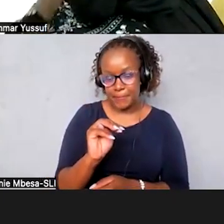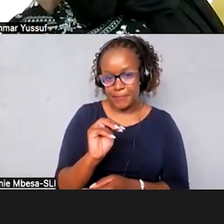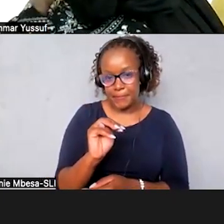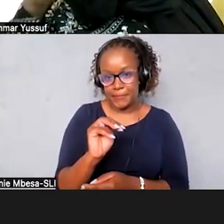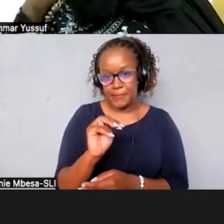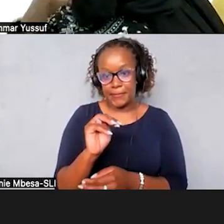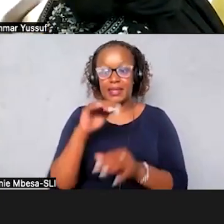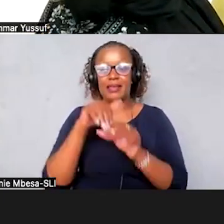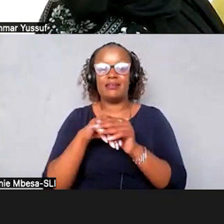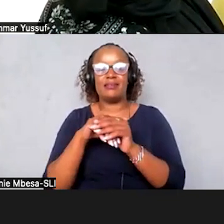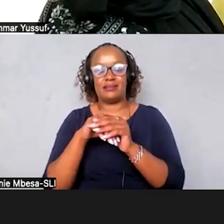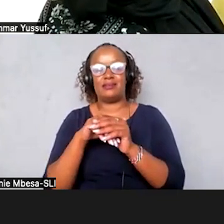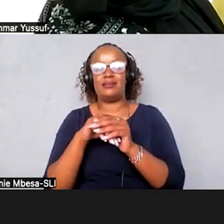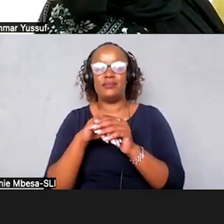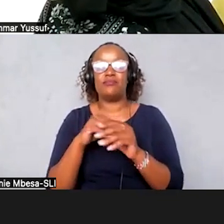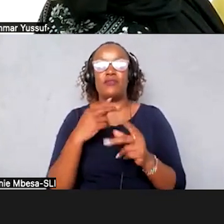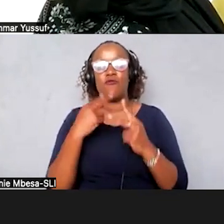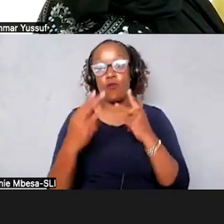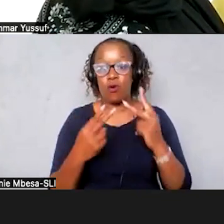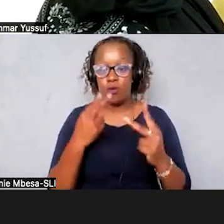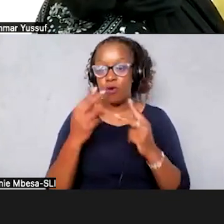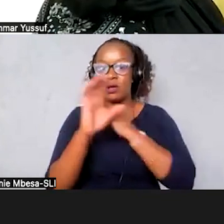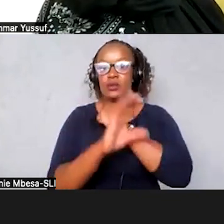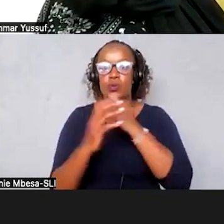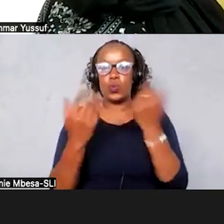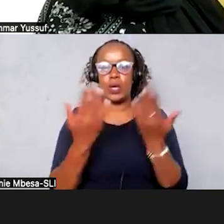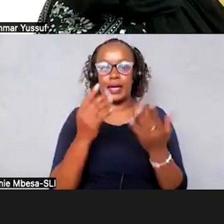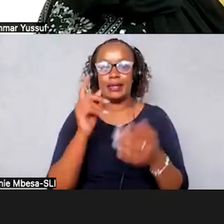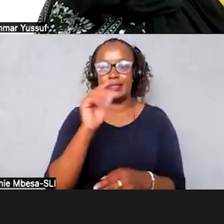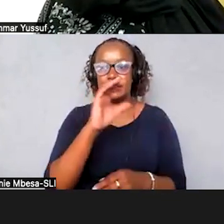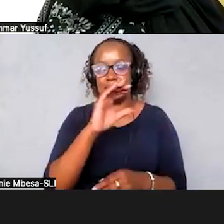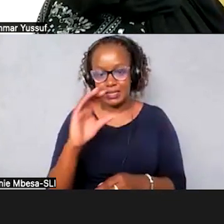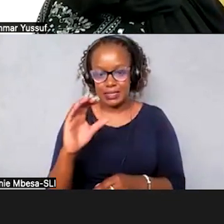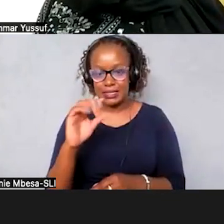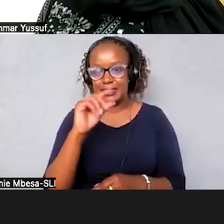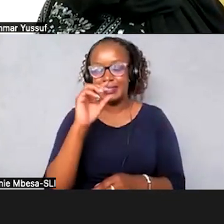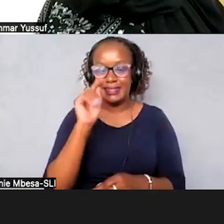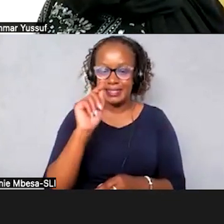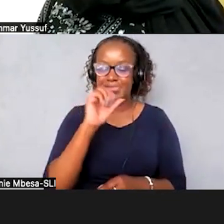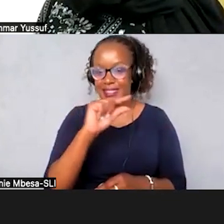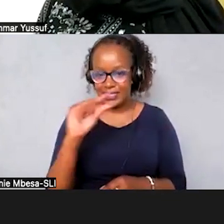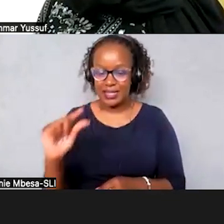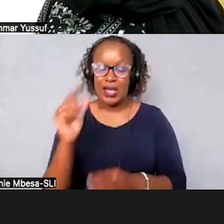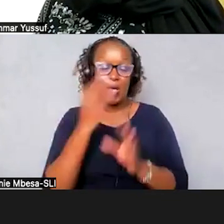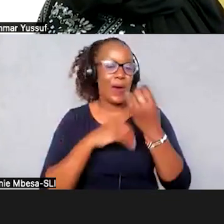focal countries in which TGG ALM operates in. Alice, you have